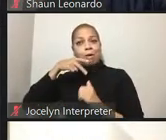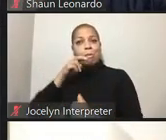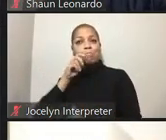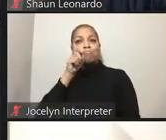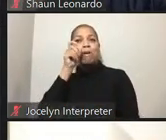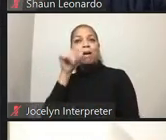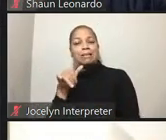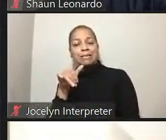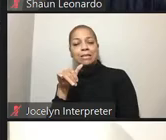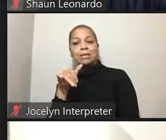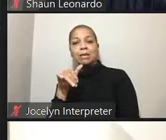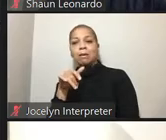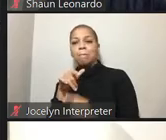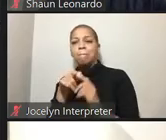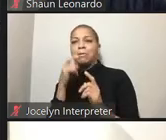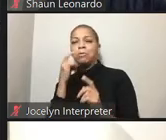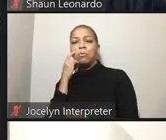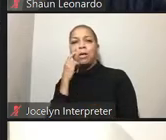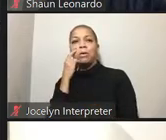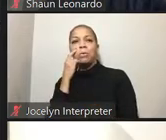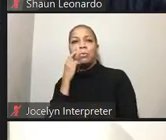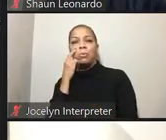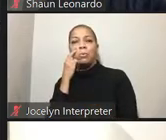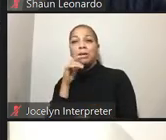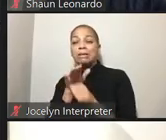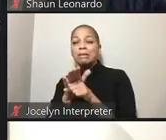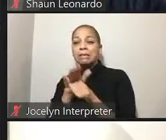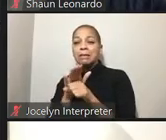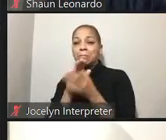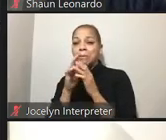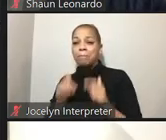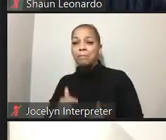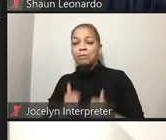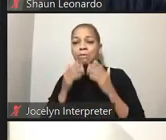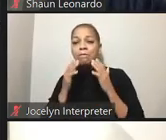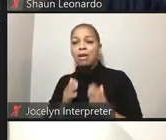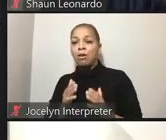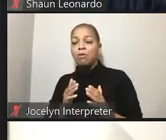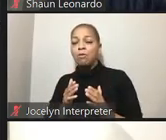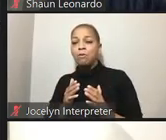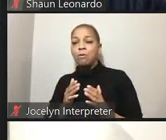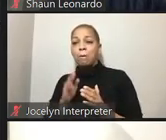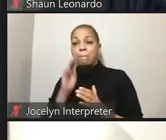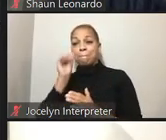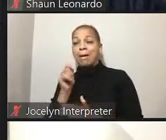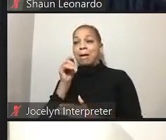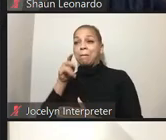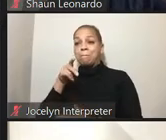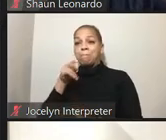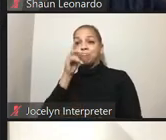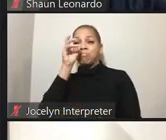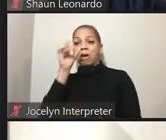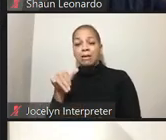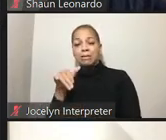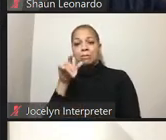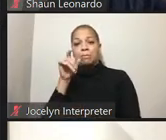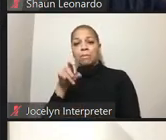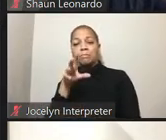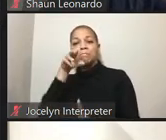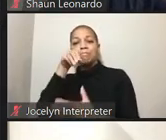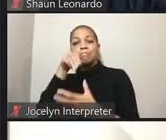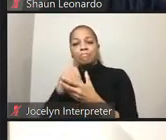But to bear witness enough to become a survivor by proxy, one must engage in a level